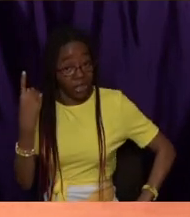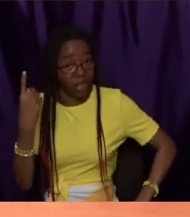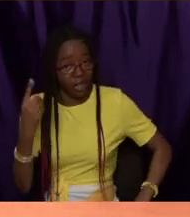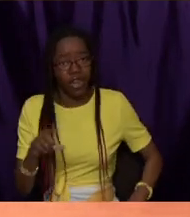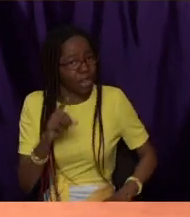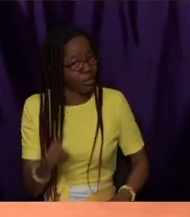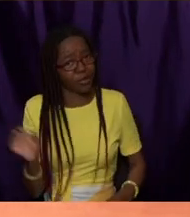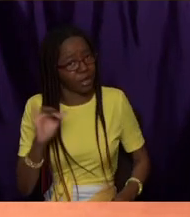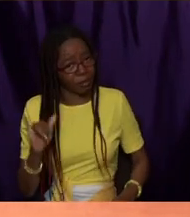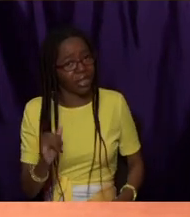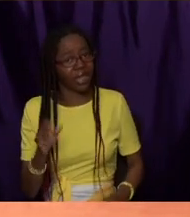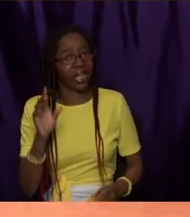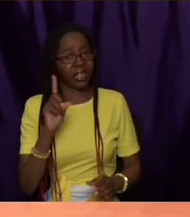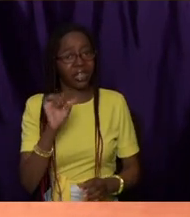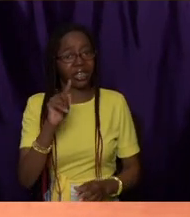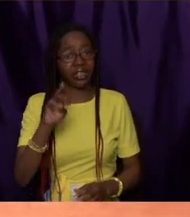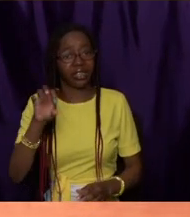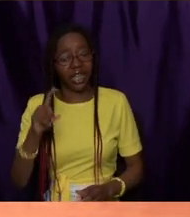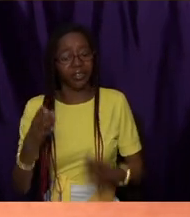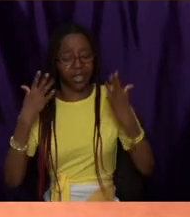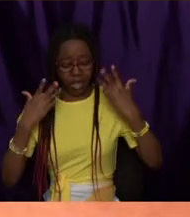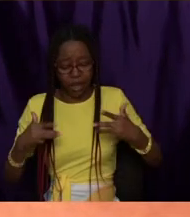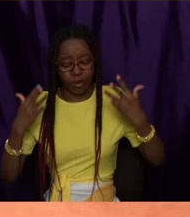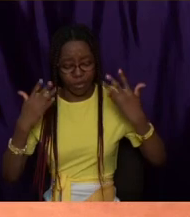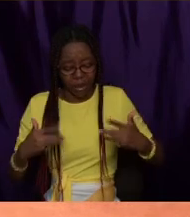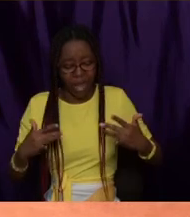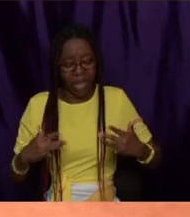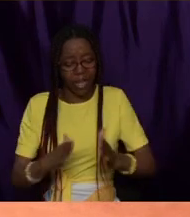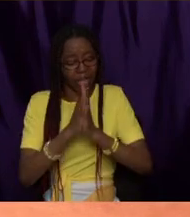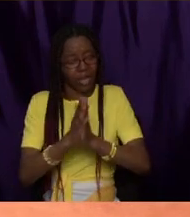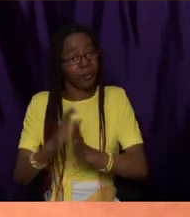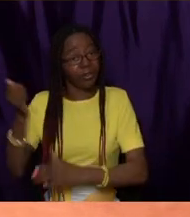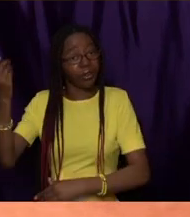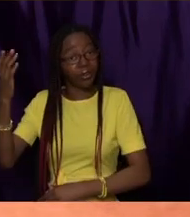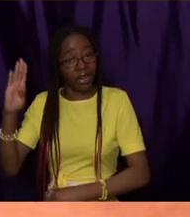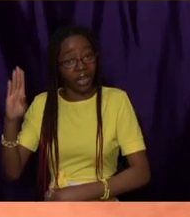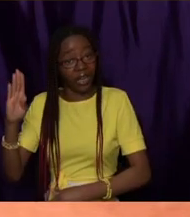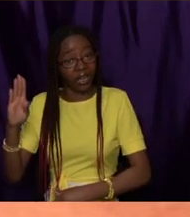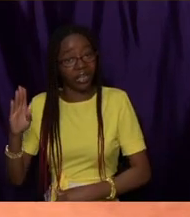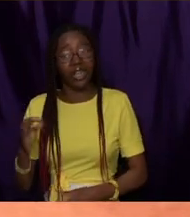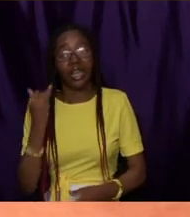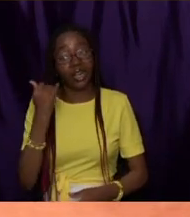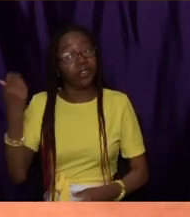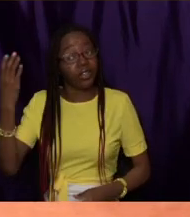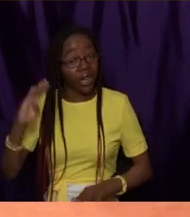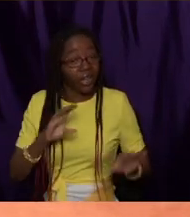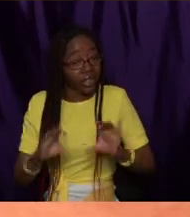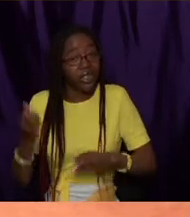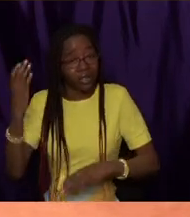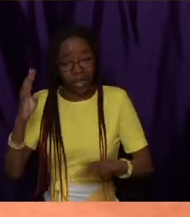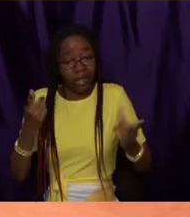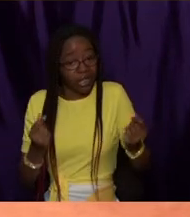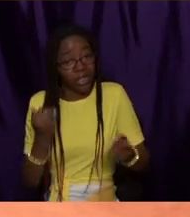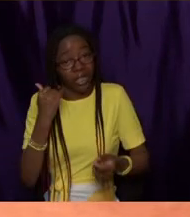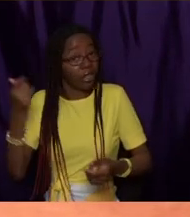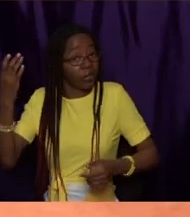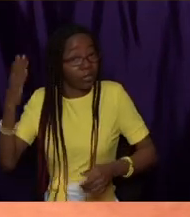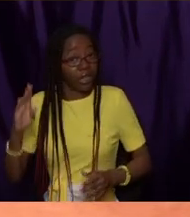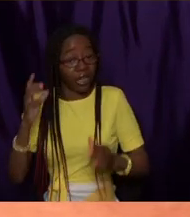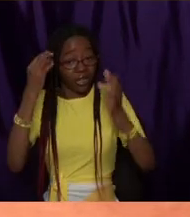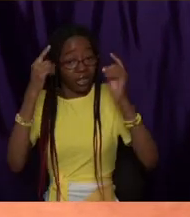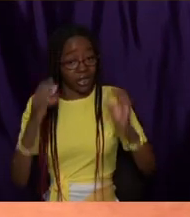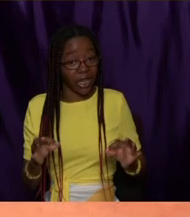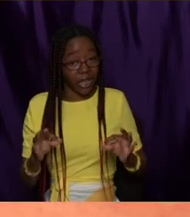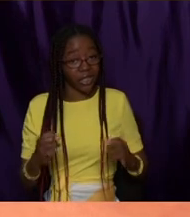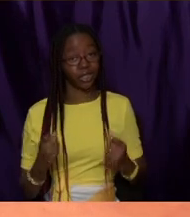that you can be like David and cry out before God, sackcloth and ashes. And if God does it, God does it. If God decides He